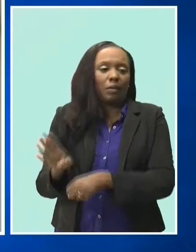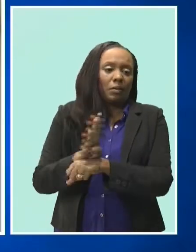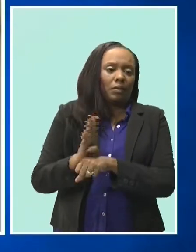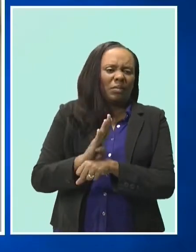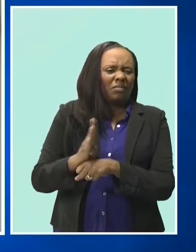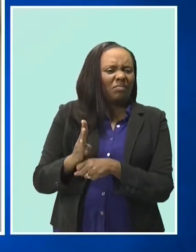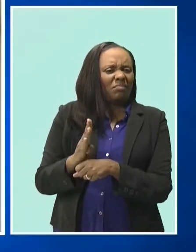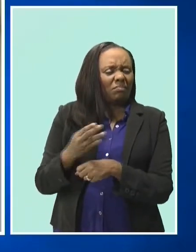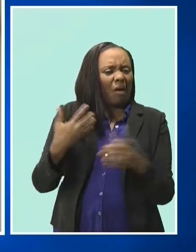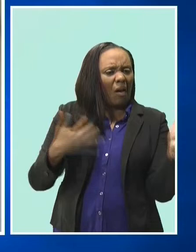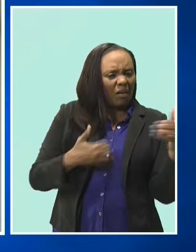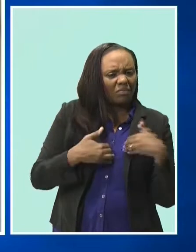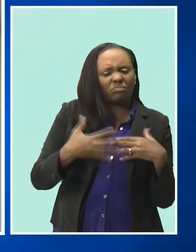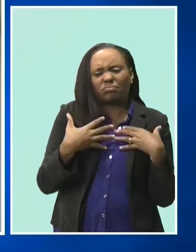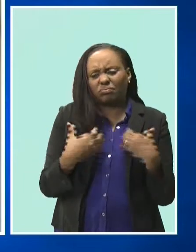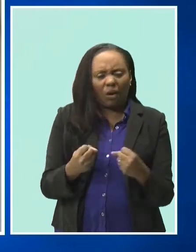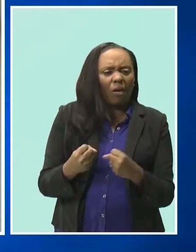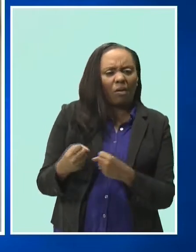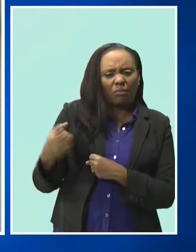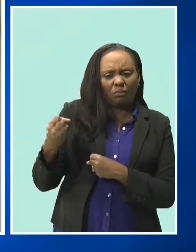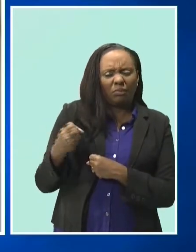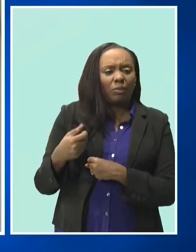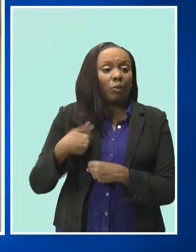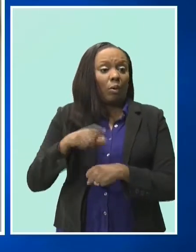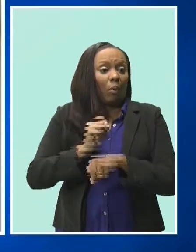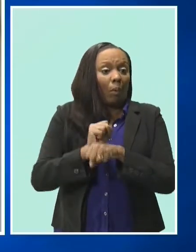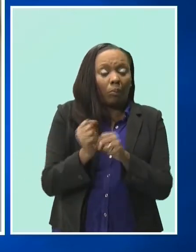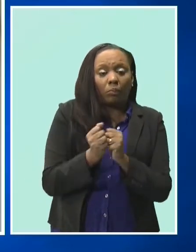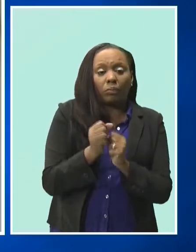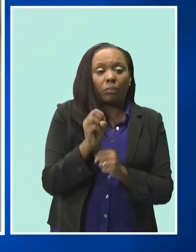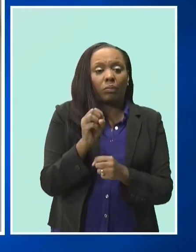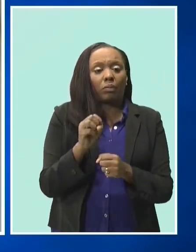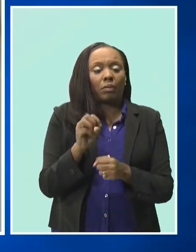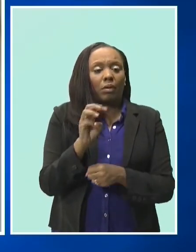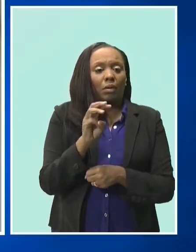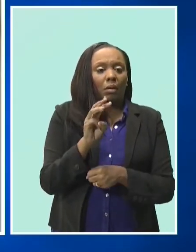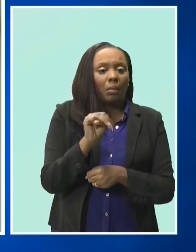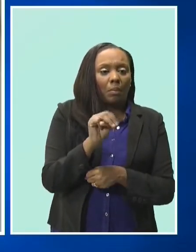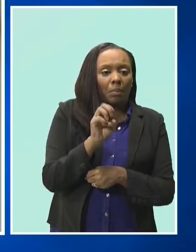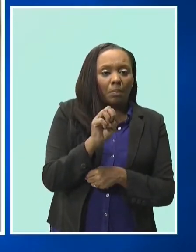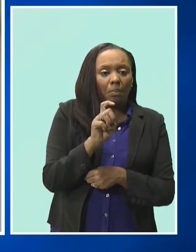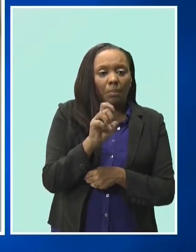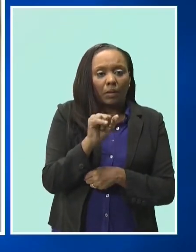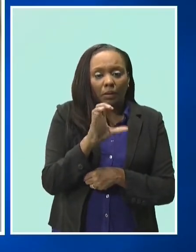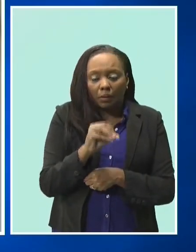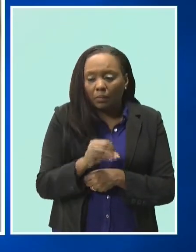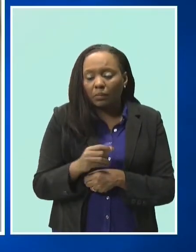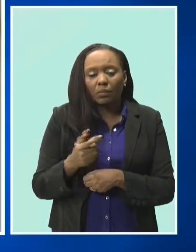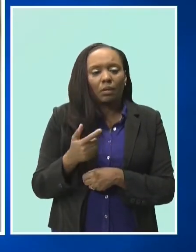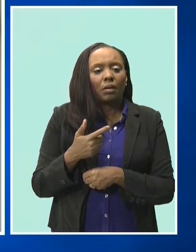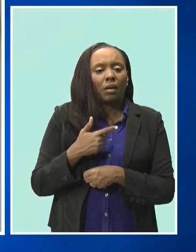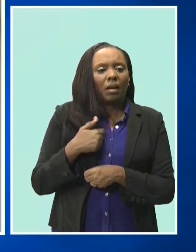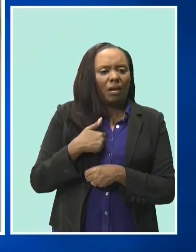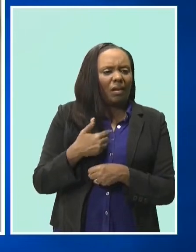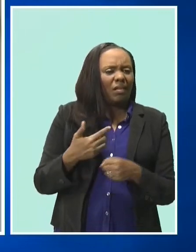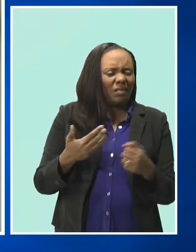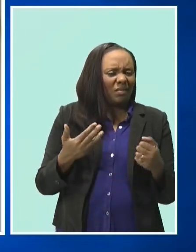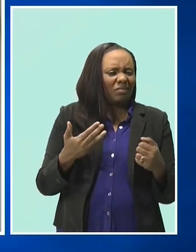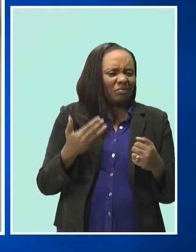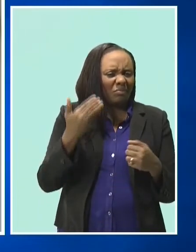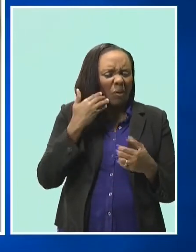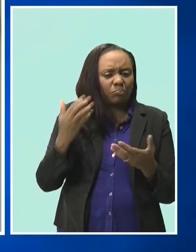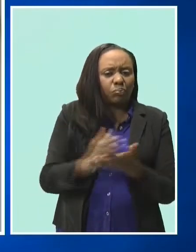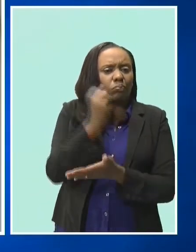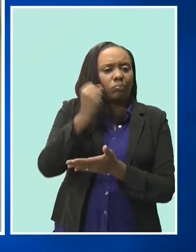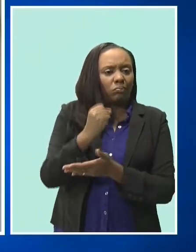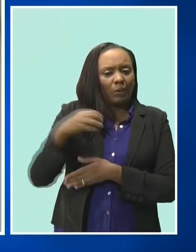the we have been doing some work with Mexico, and I just use that opportunity to benefit Barbados. I think that is what